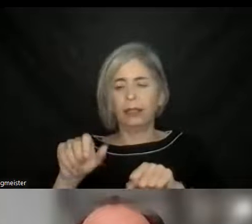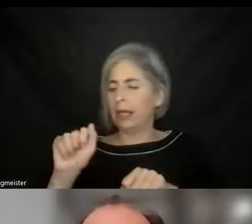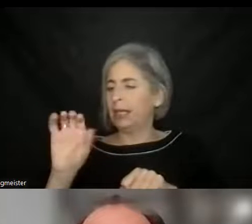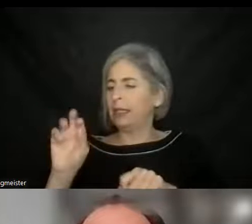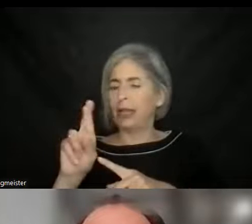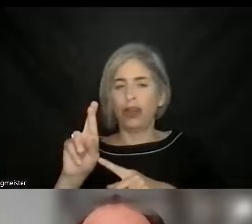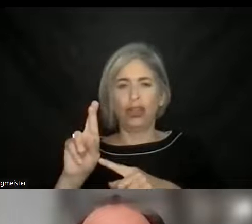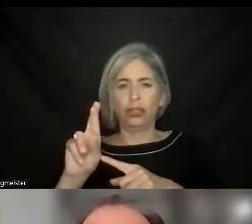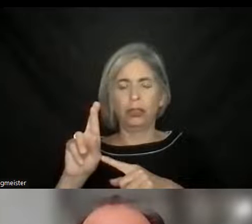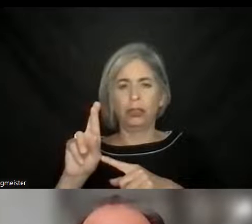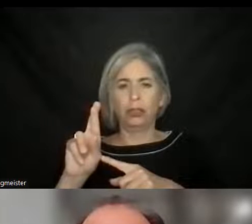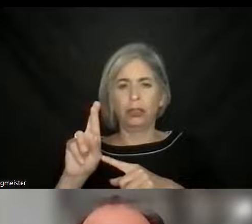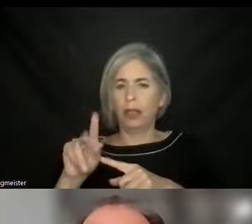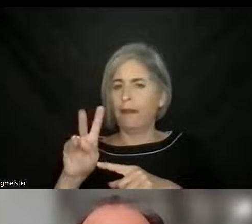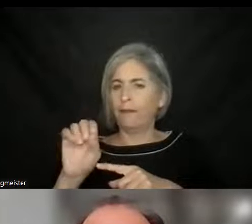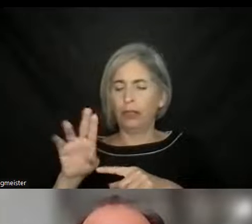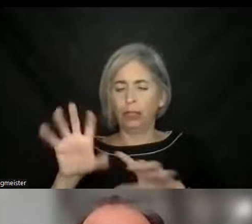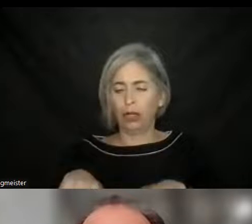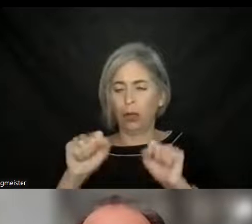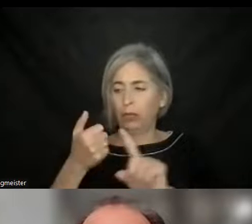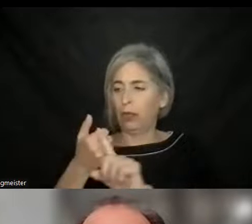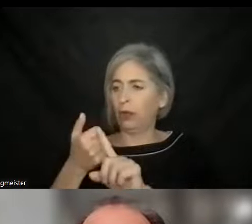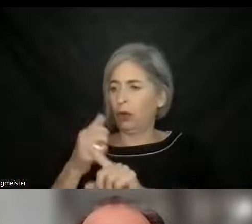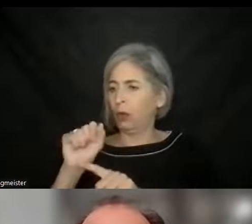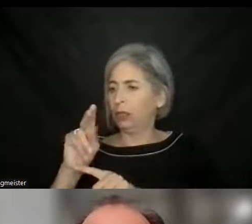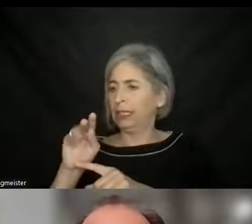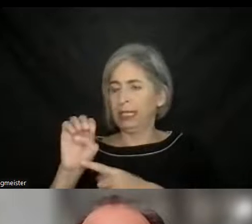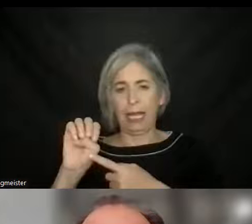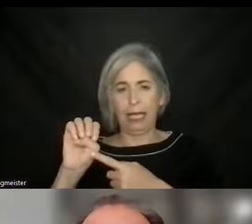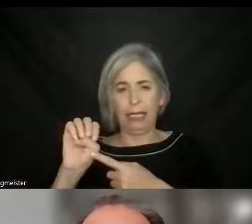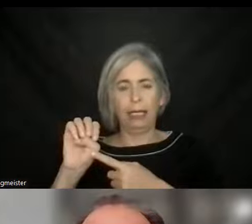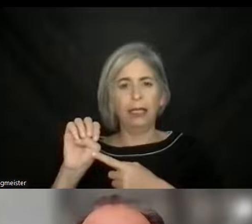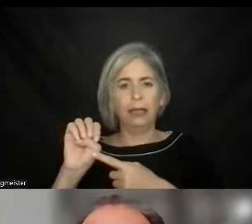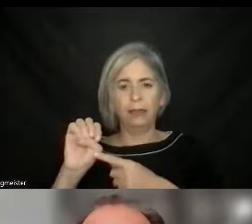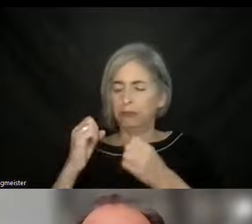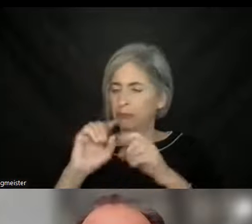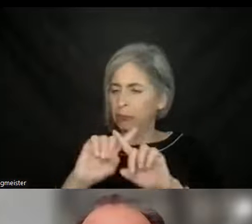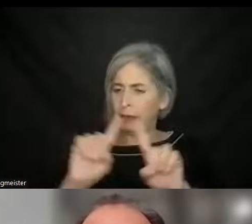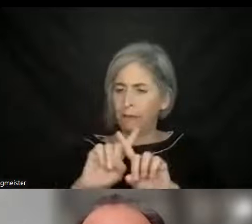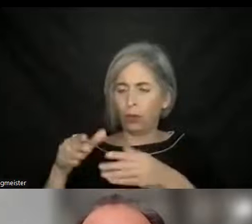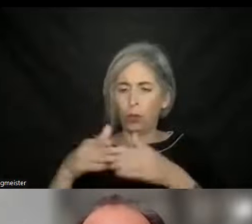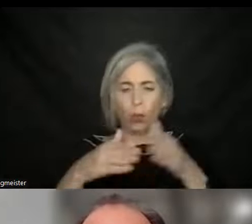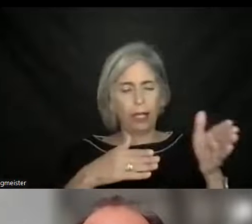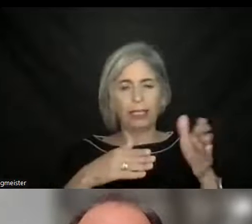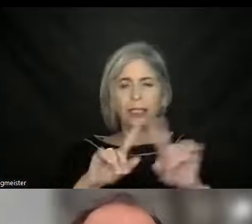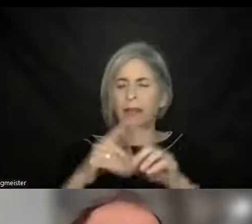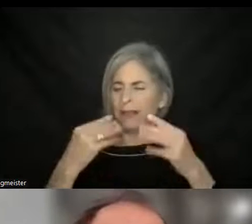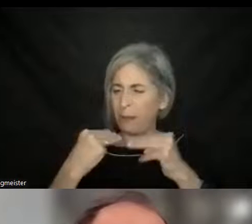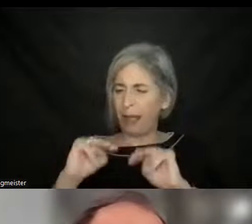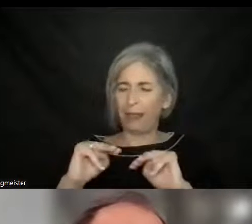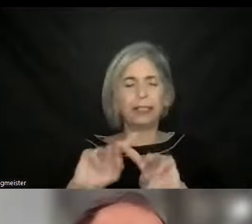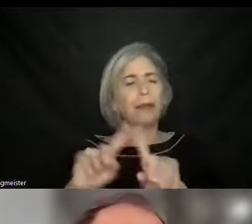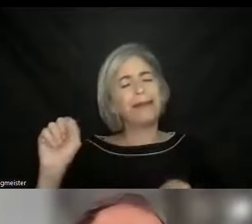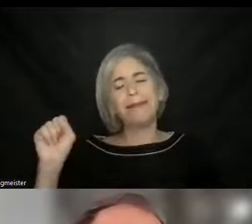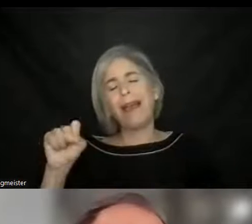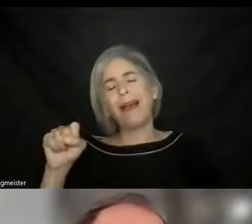ACRs that vendors could host on their own sites or you know, via multiple methods. But yes,